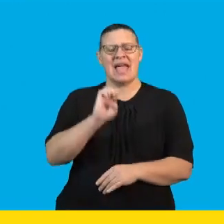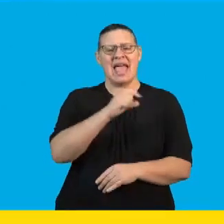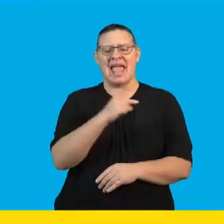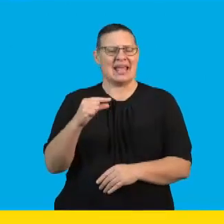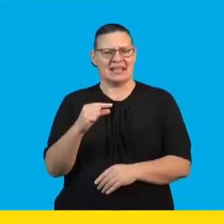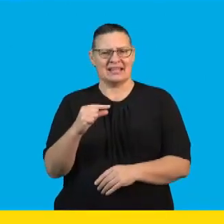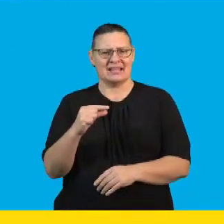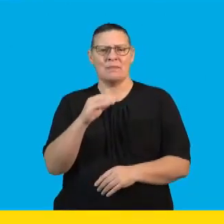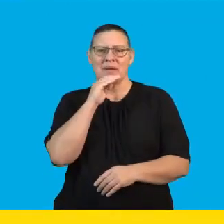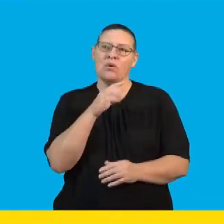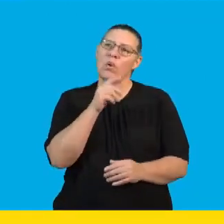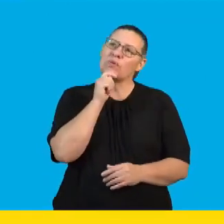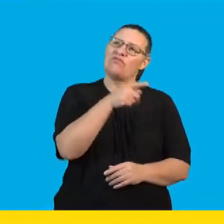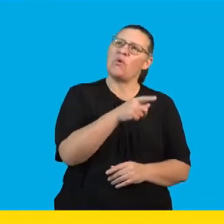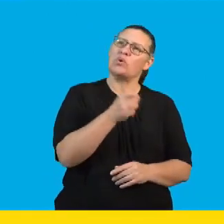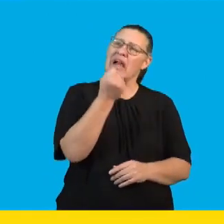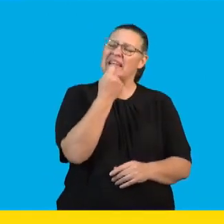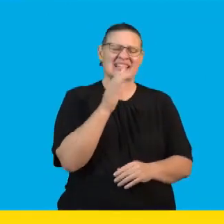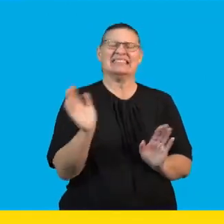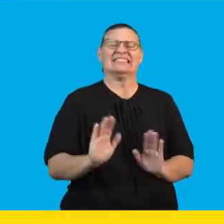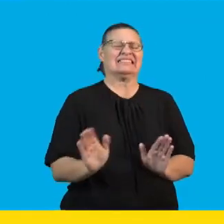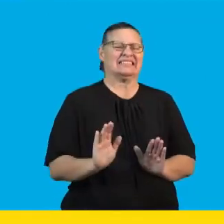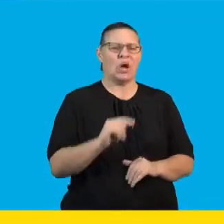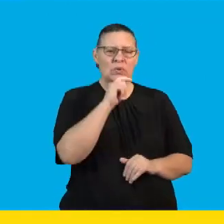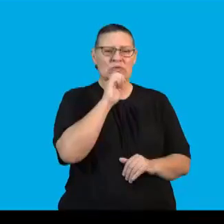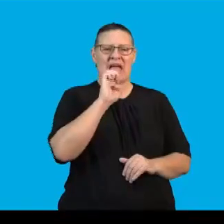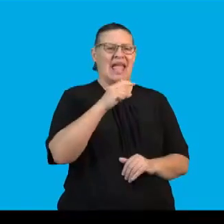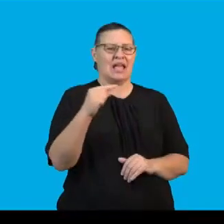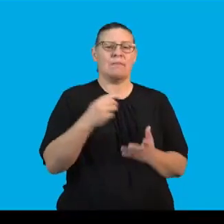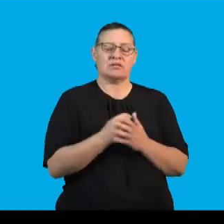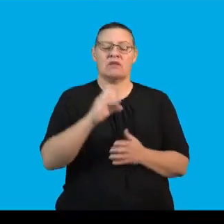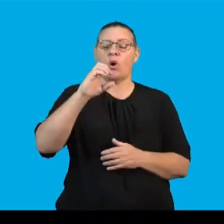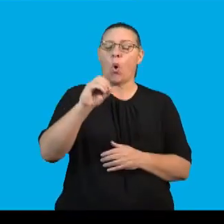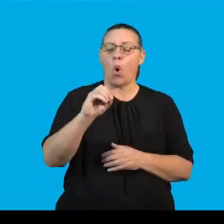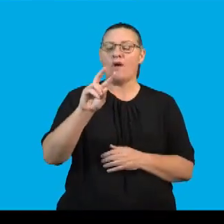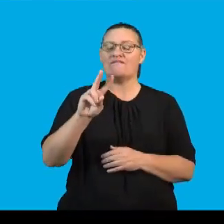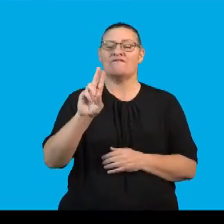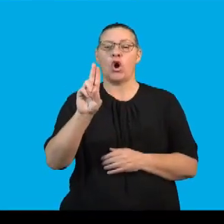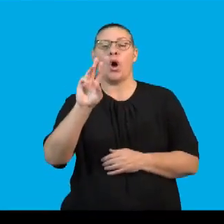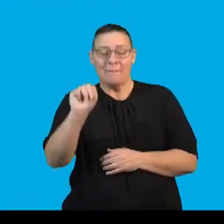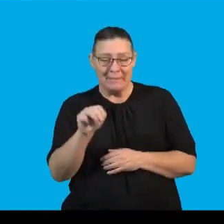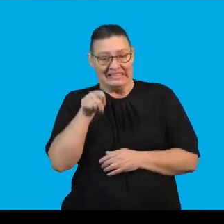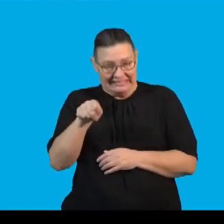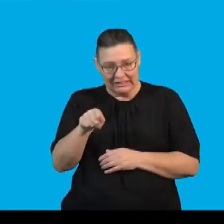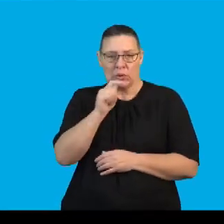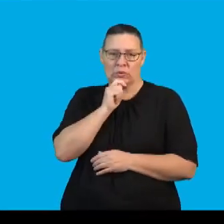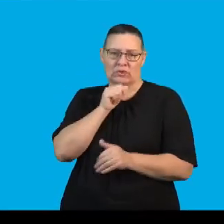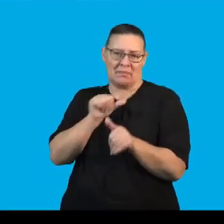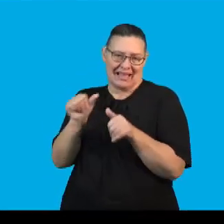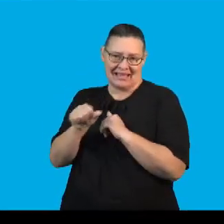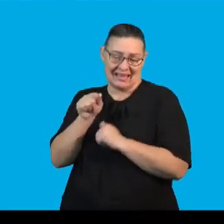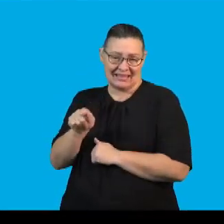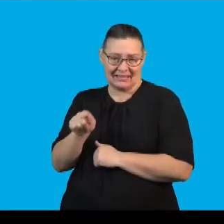about the egg as much as we use it for you to understand that we are basically looking at the production of the ovum, which can